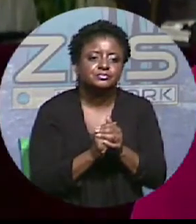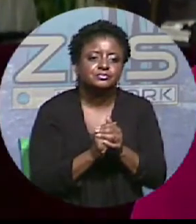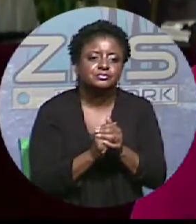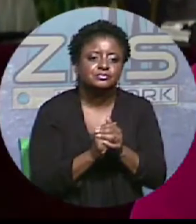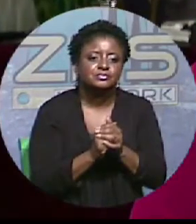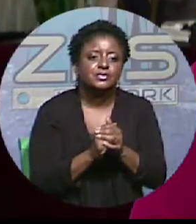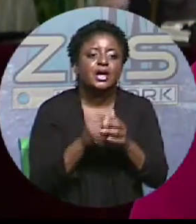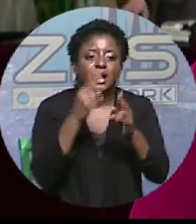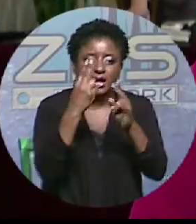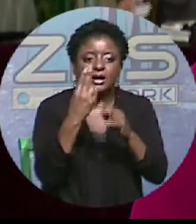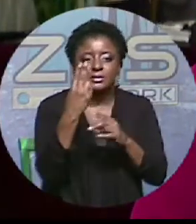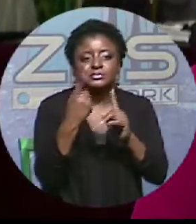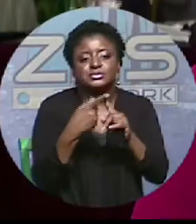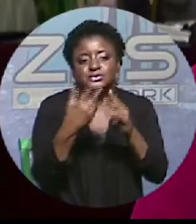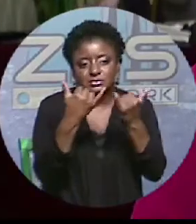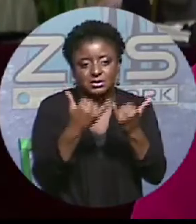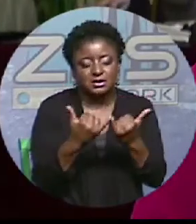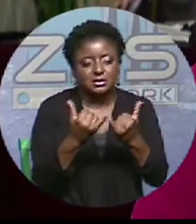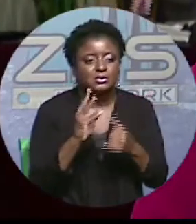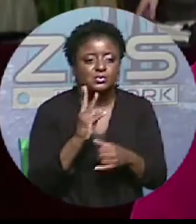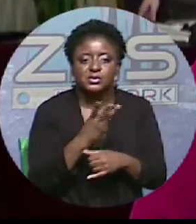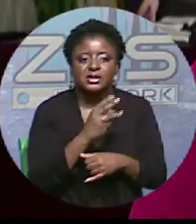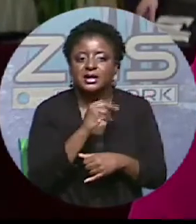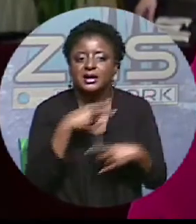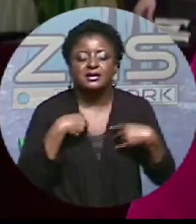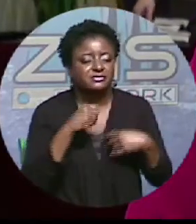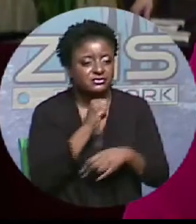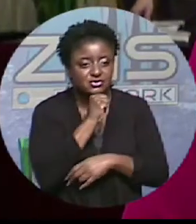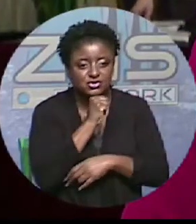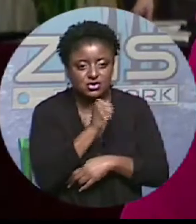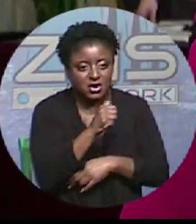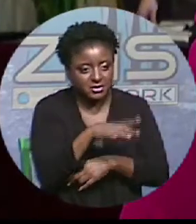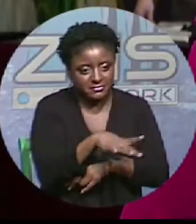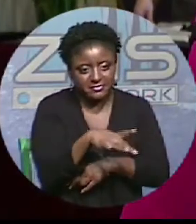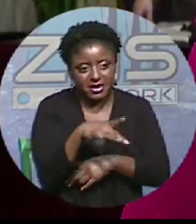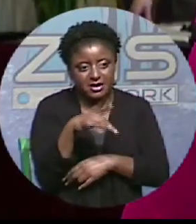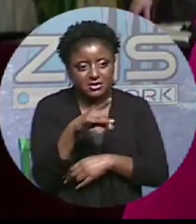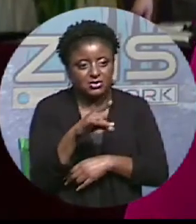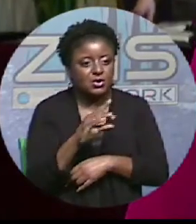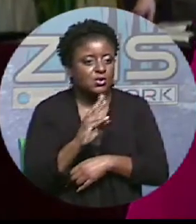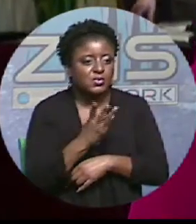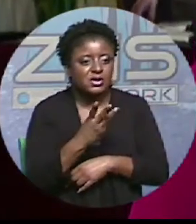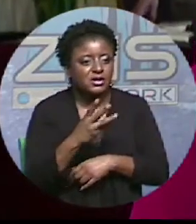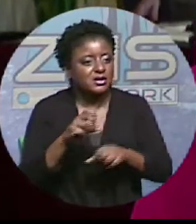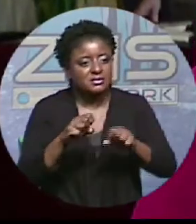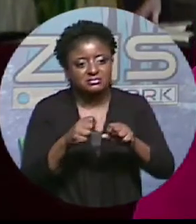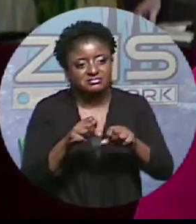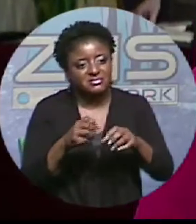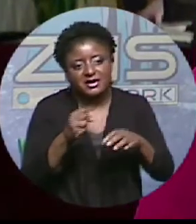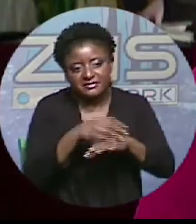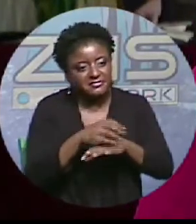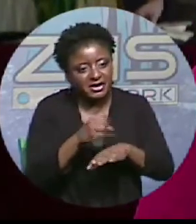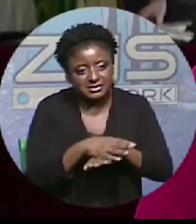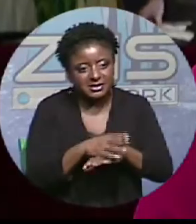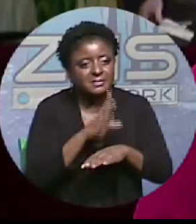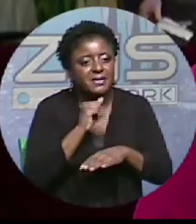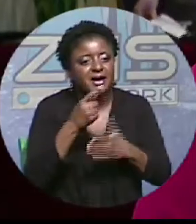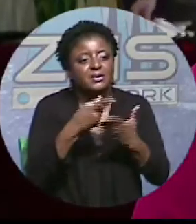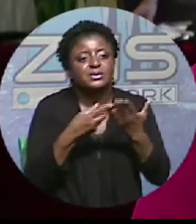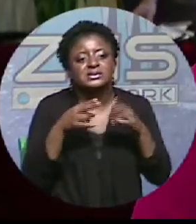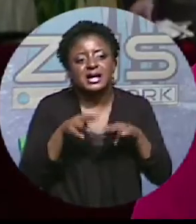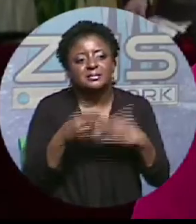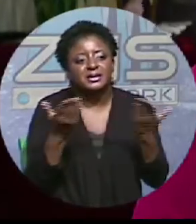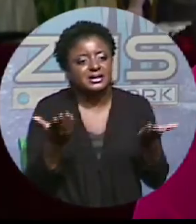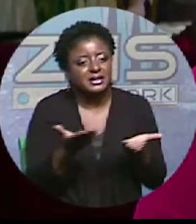To date, have not found that we have been in any way affected by what is happening